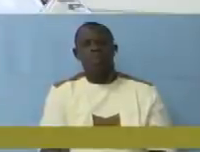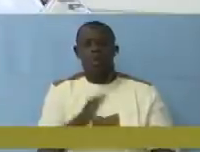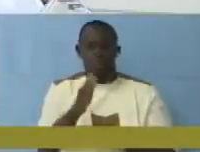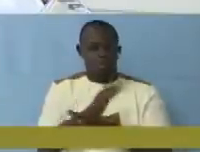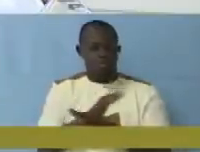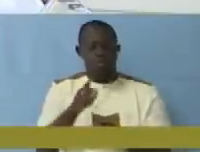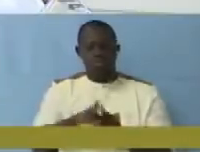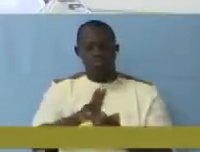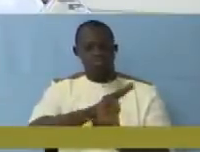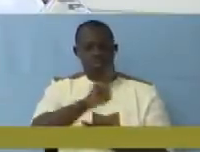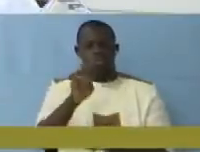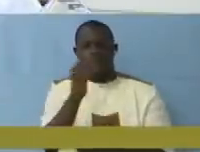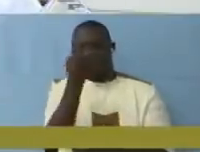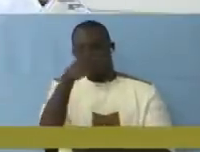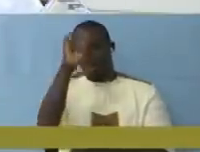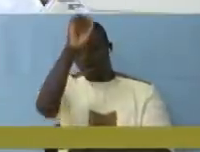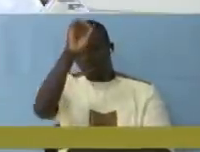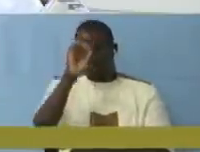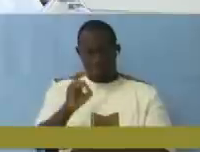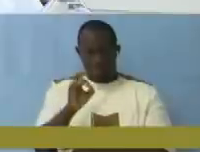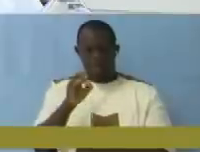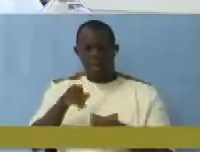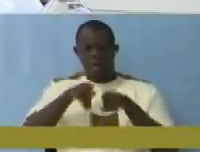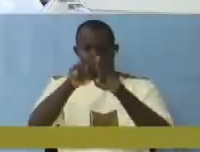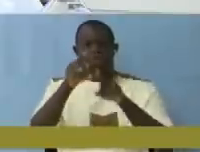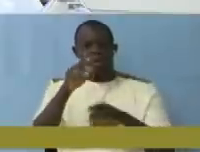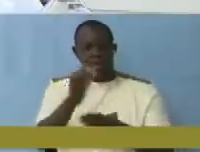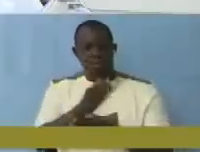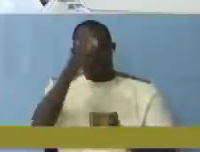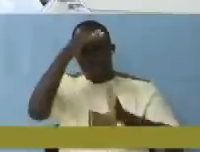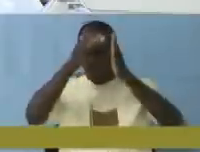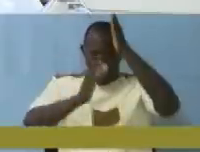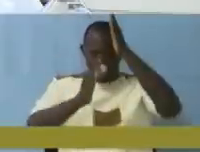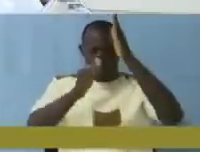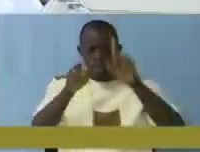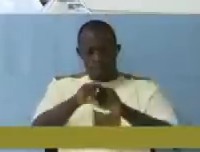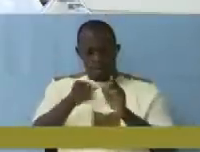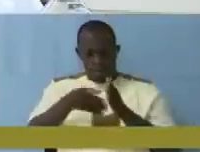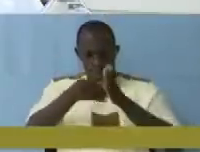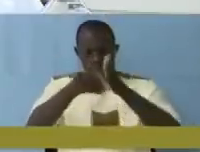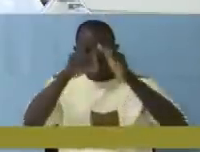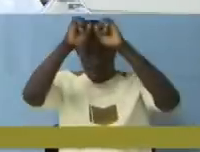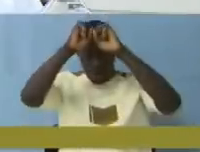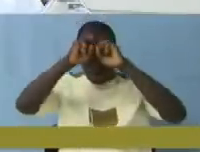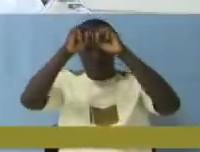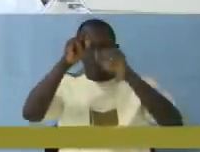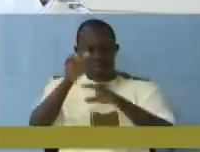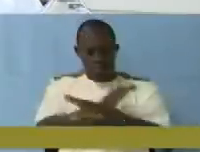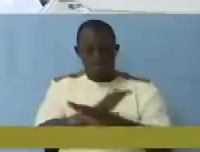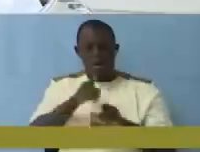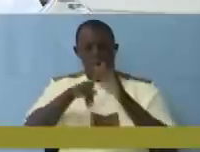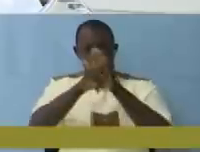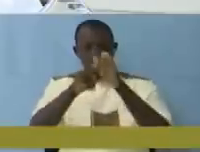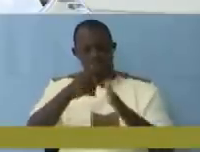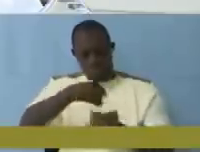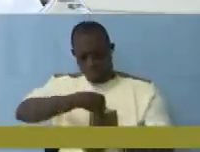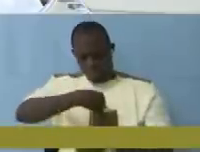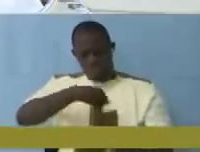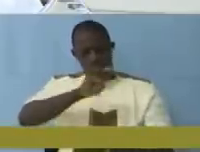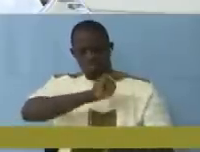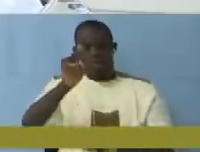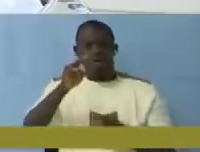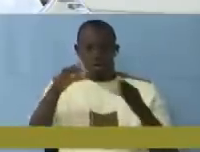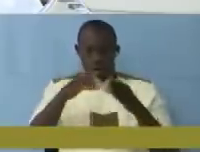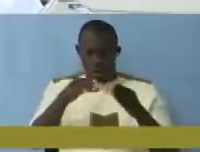then. Utumo ntelu nganiyo be mantara sojar mansakunda utumo. I can tell you today that when I